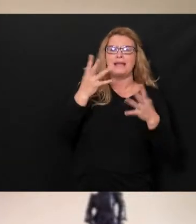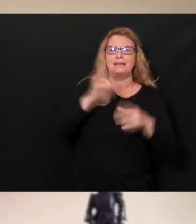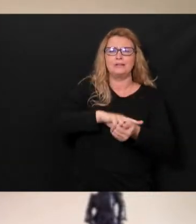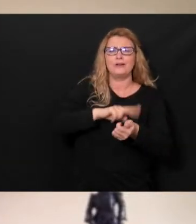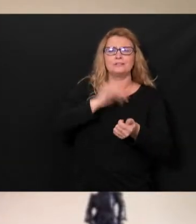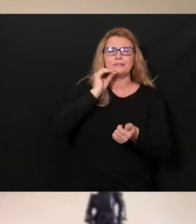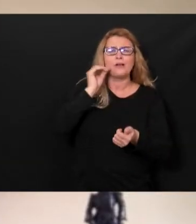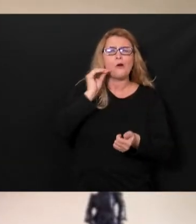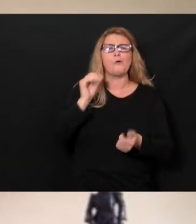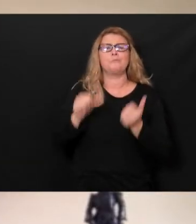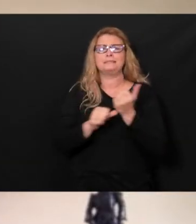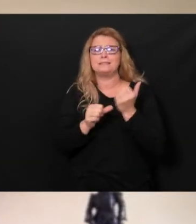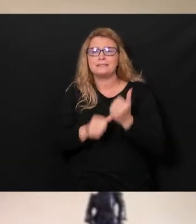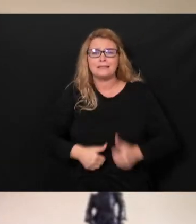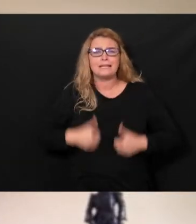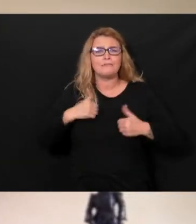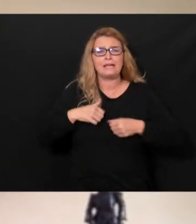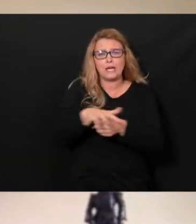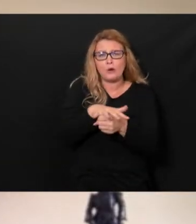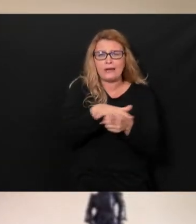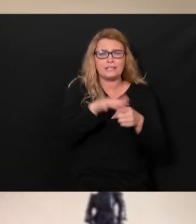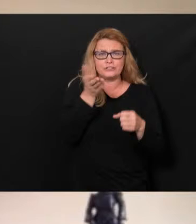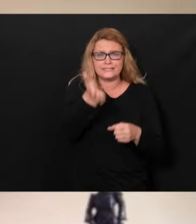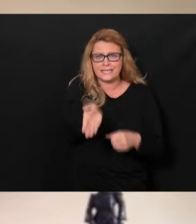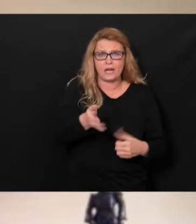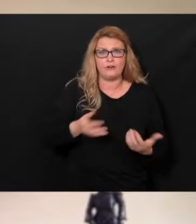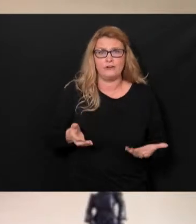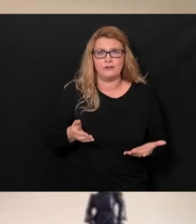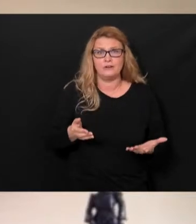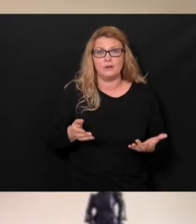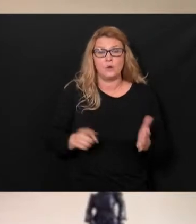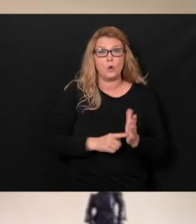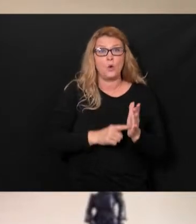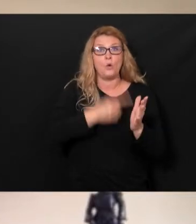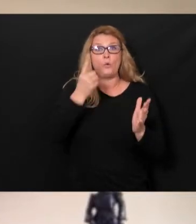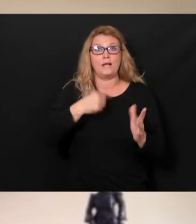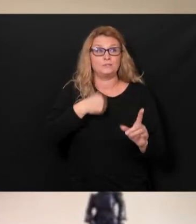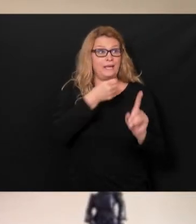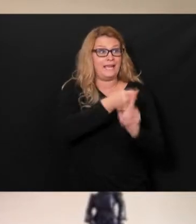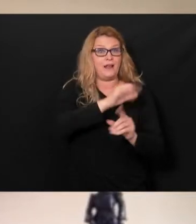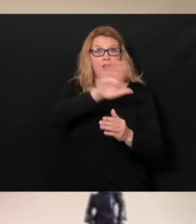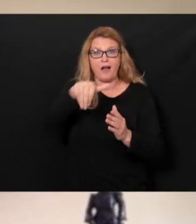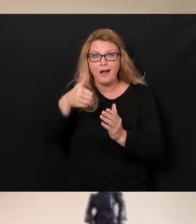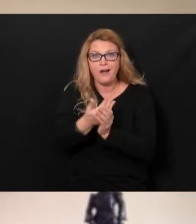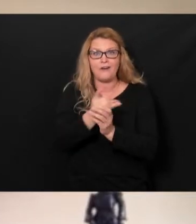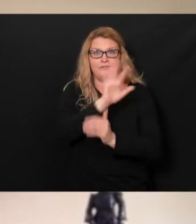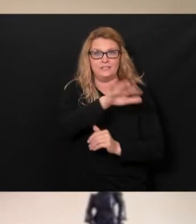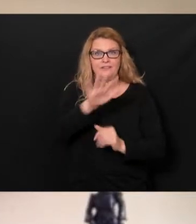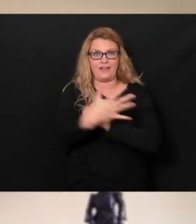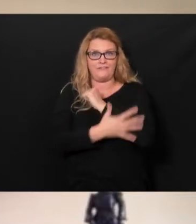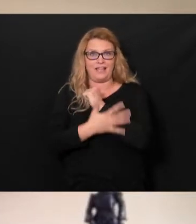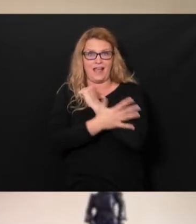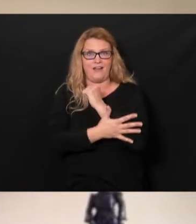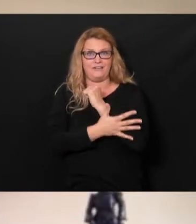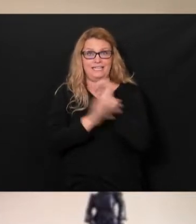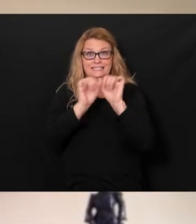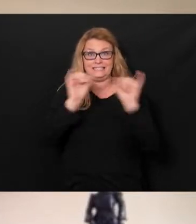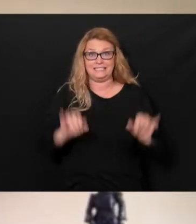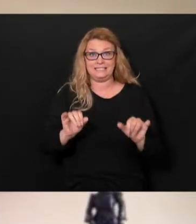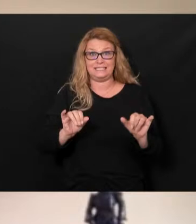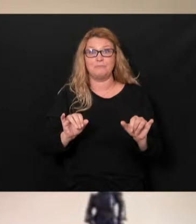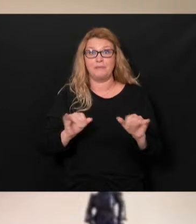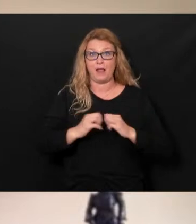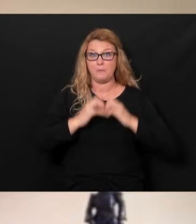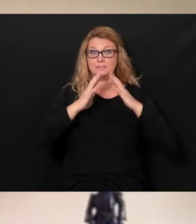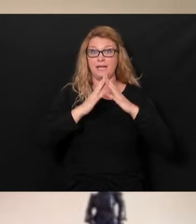assisted living more than other locations. And we knew once we got the 55 county systems built in place, that would